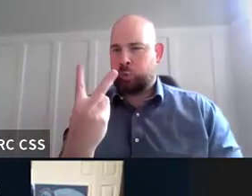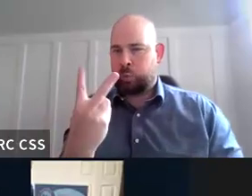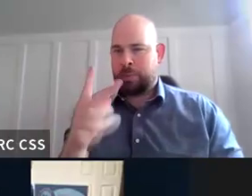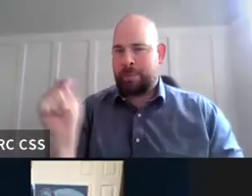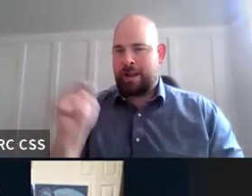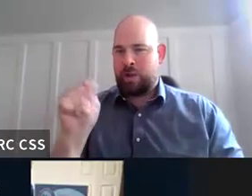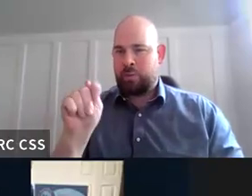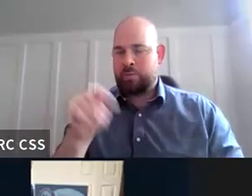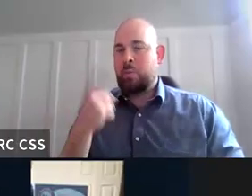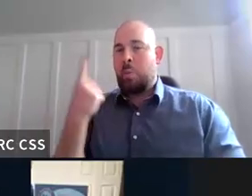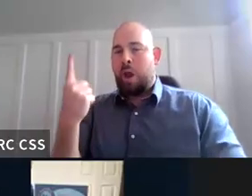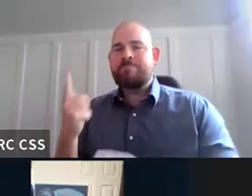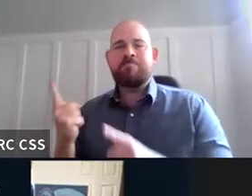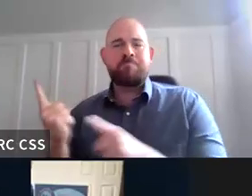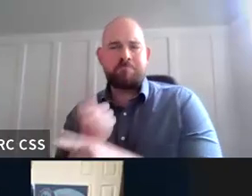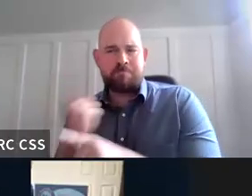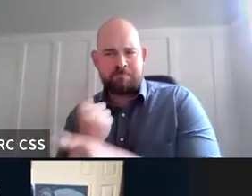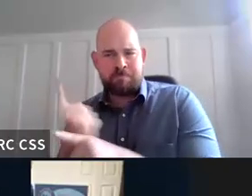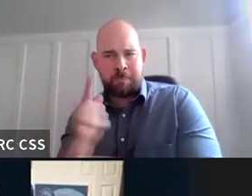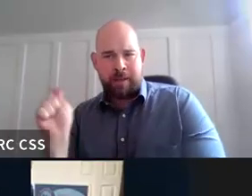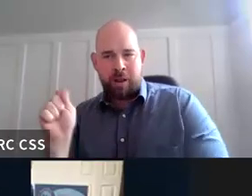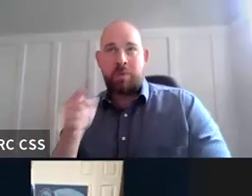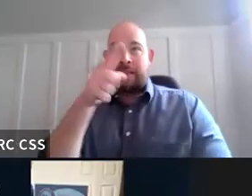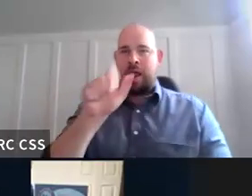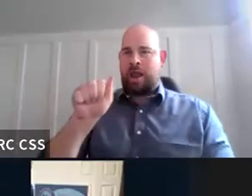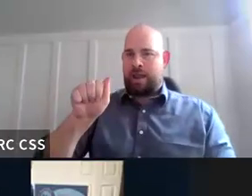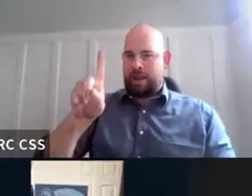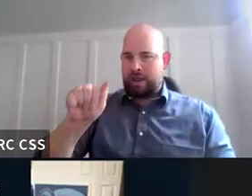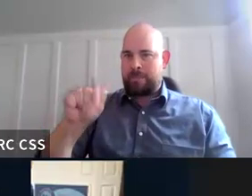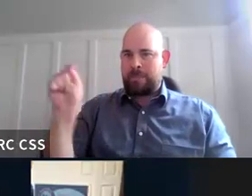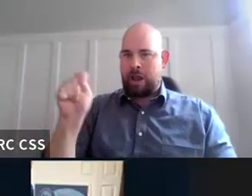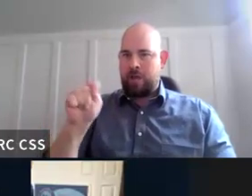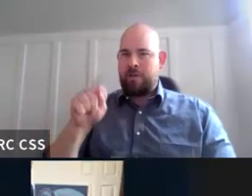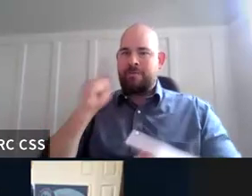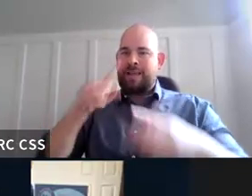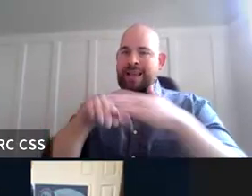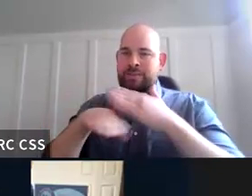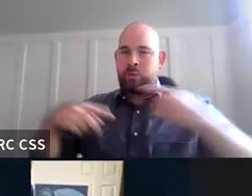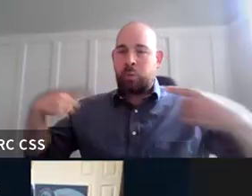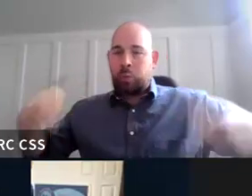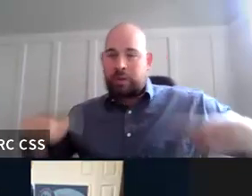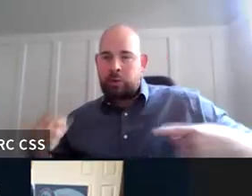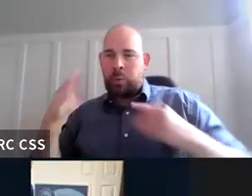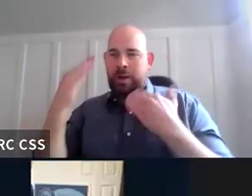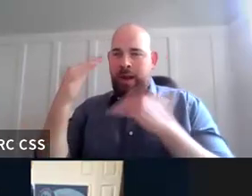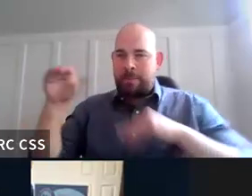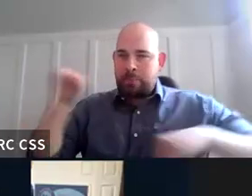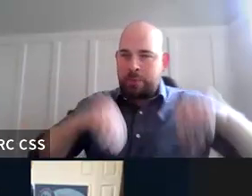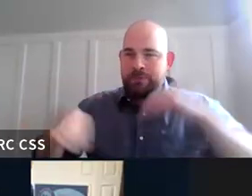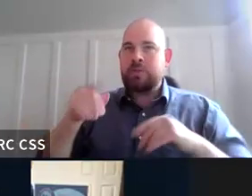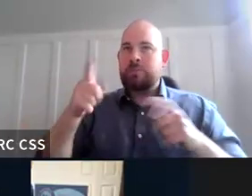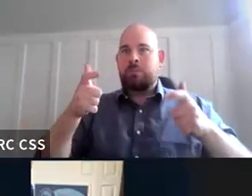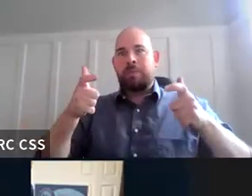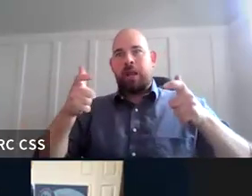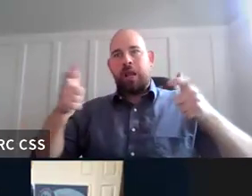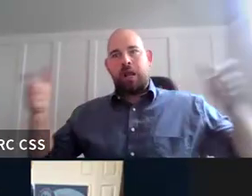And then in the restroom, they had two different restrooms. One was just the regular general restroom, and then there was one that